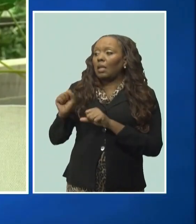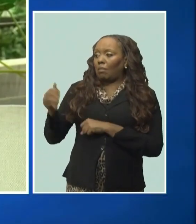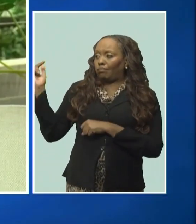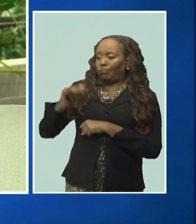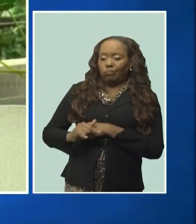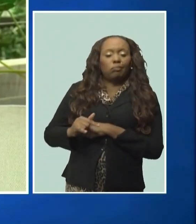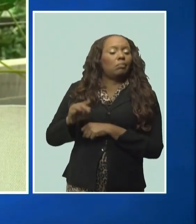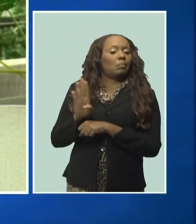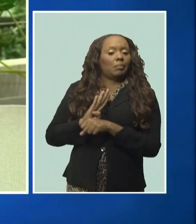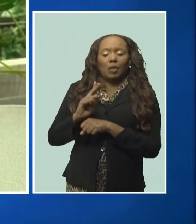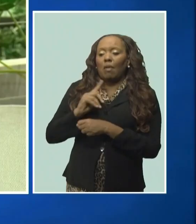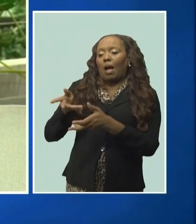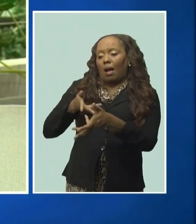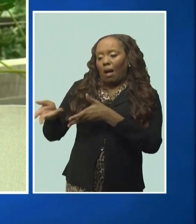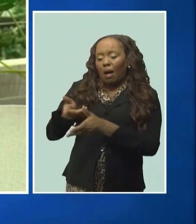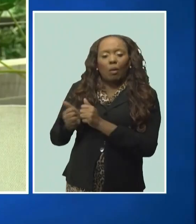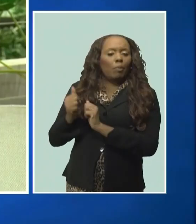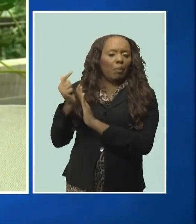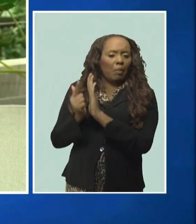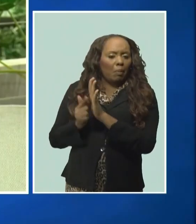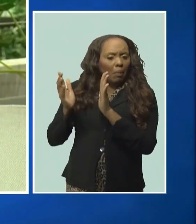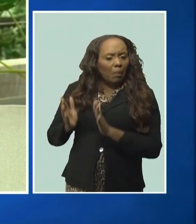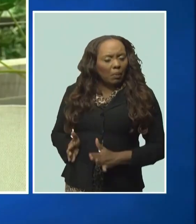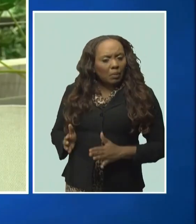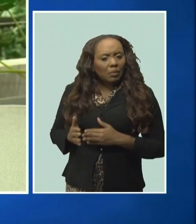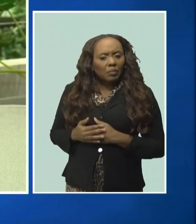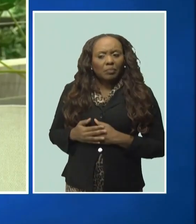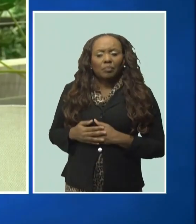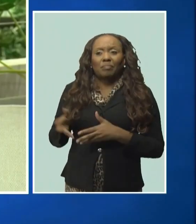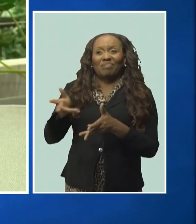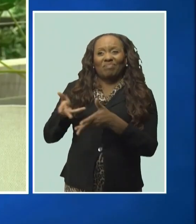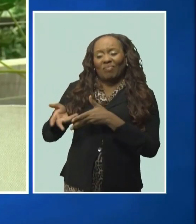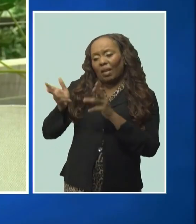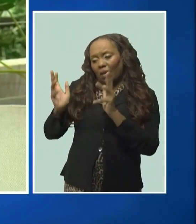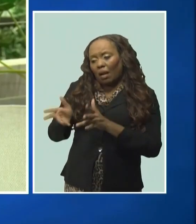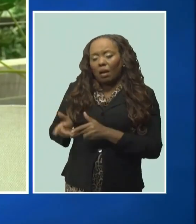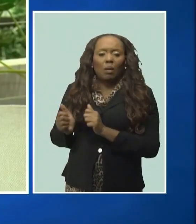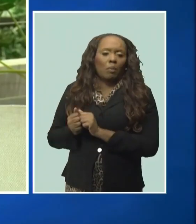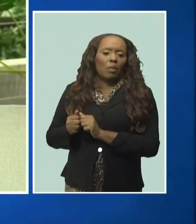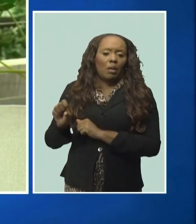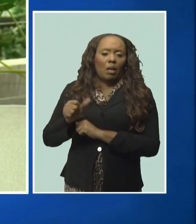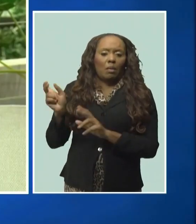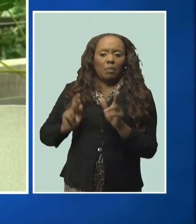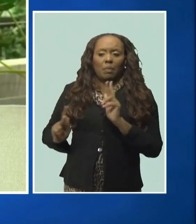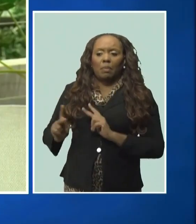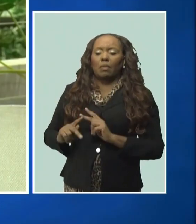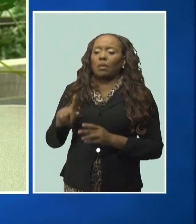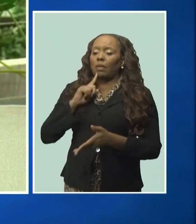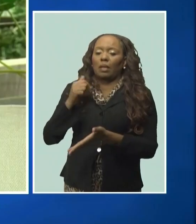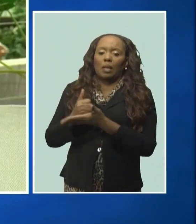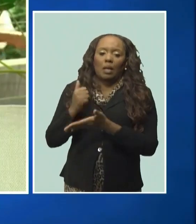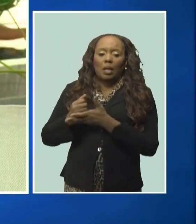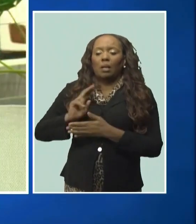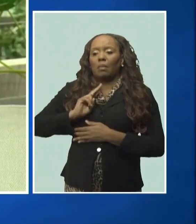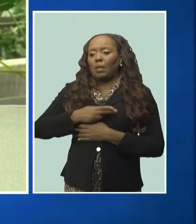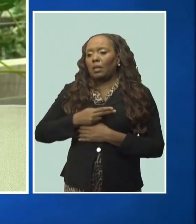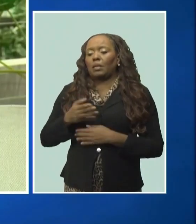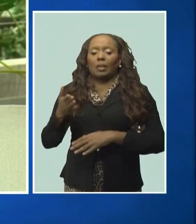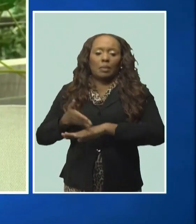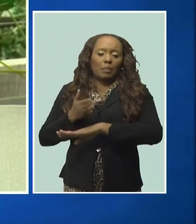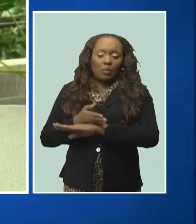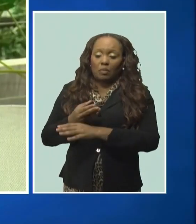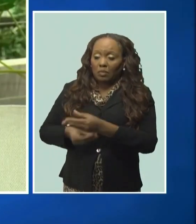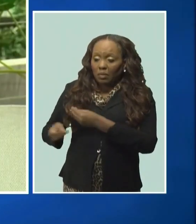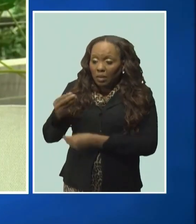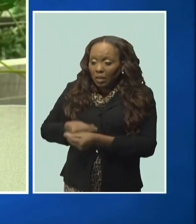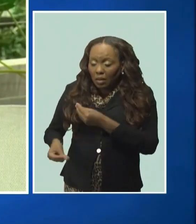and to engage with their lawyers, engage with whoever they need to engage with. And that helps Barbados in the area of trade, it helps us in